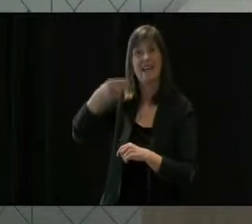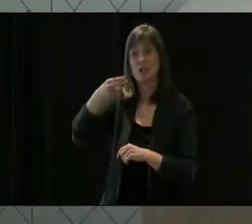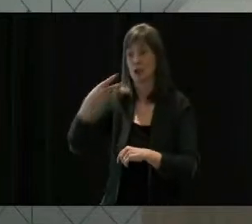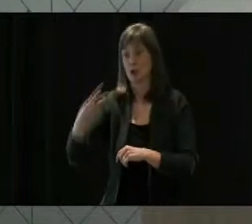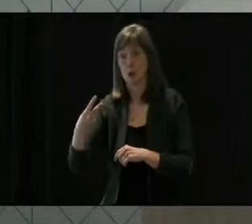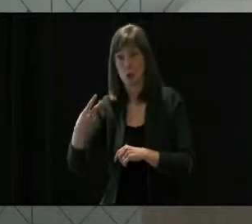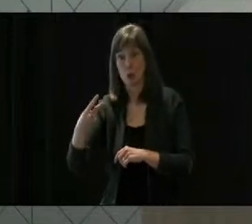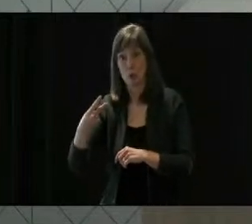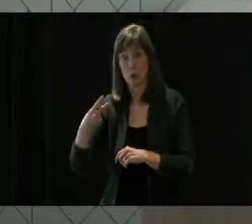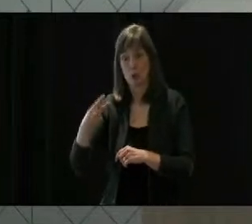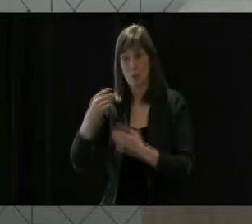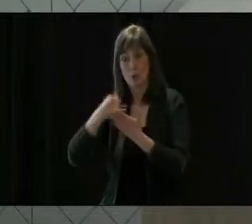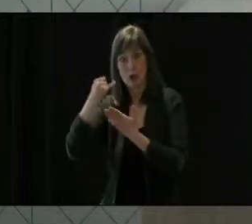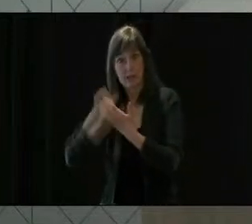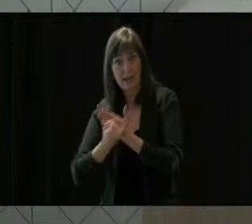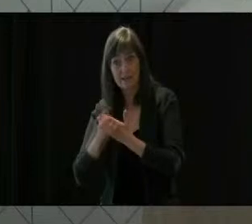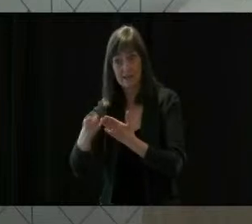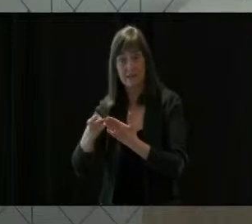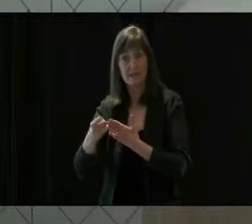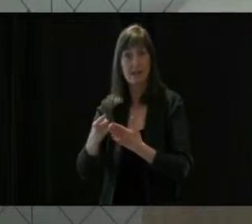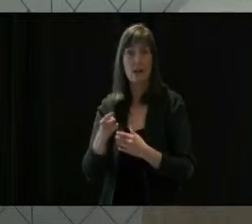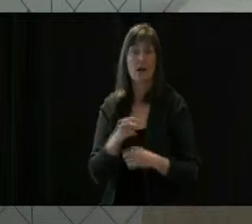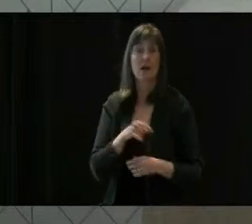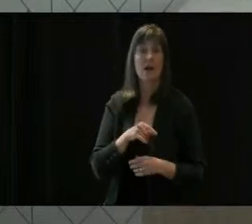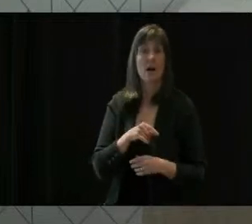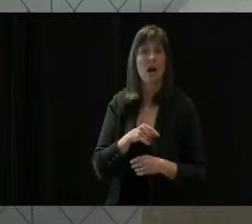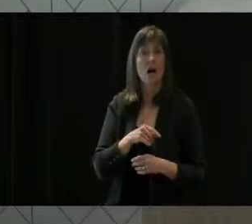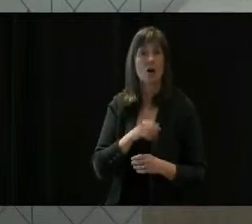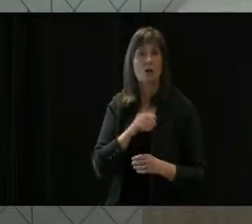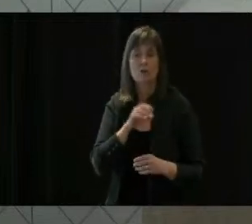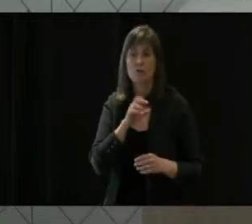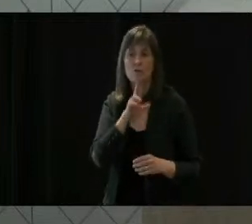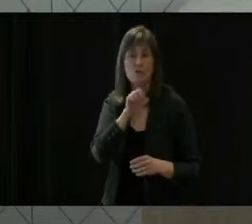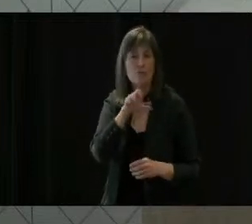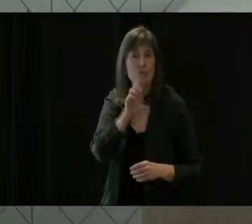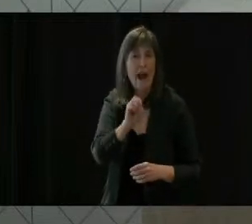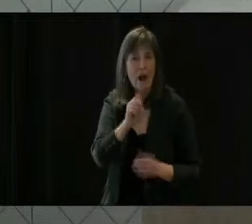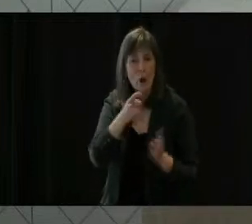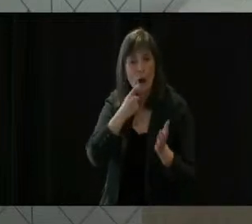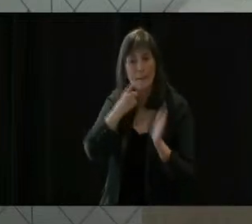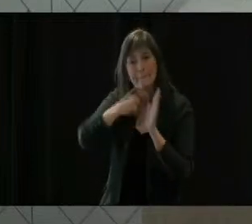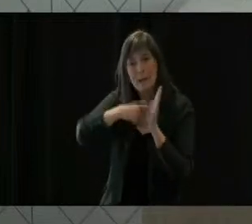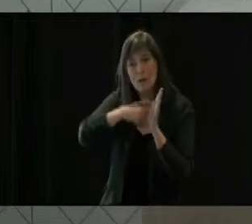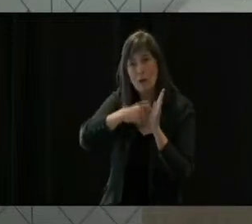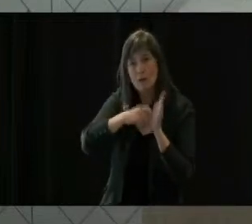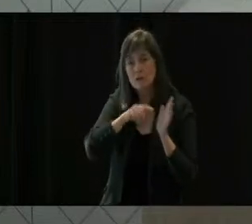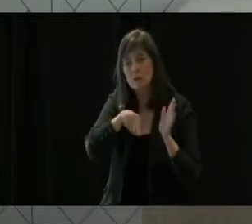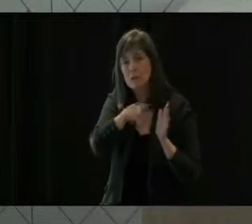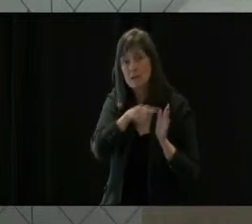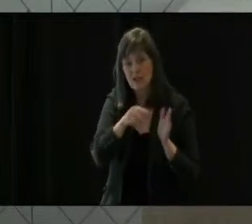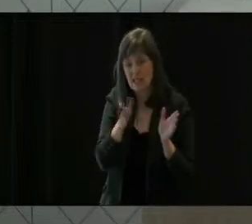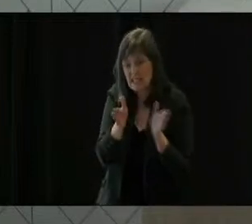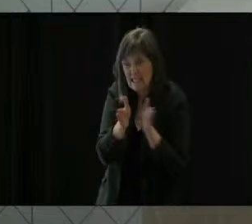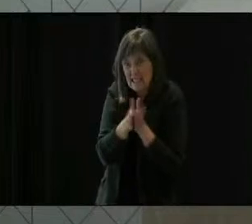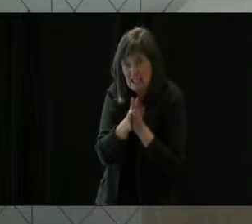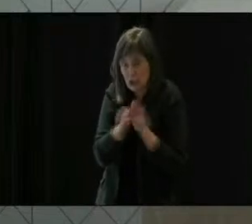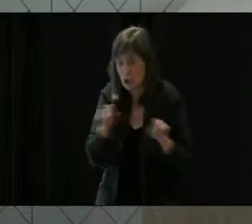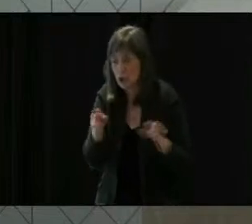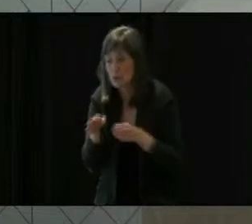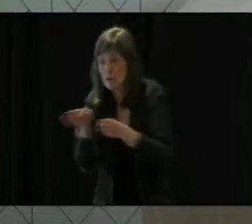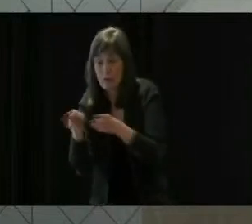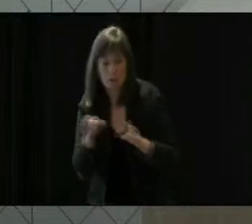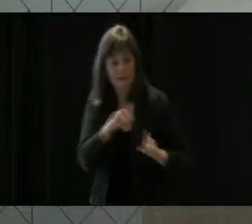bundling our opportunities in rare earth minerals close to the Churchill River that would be all part